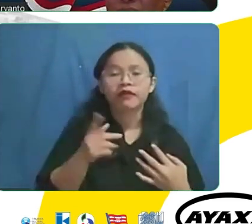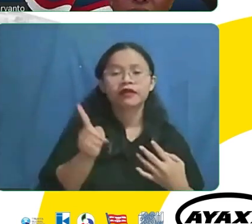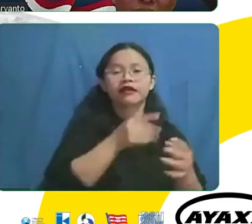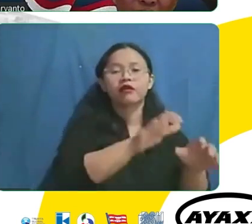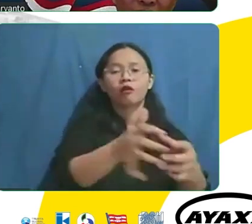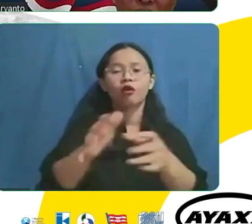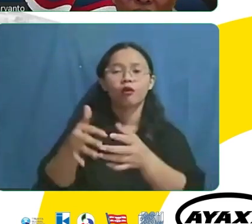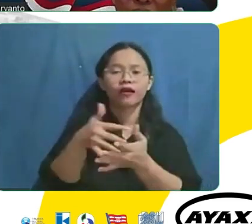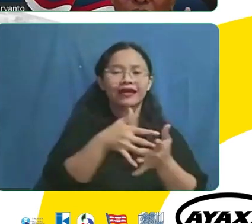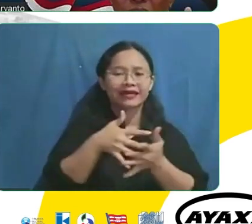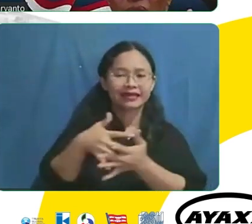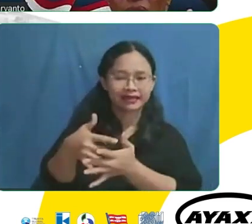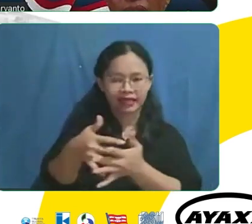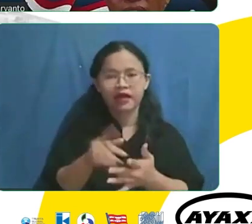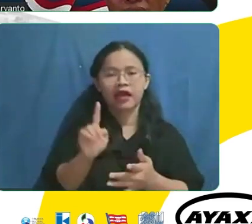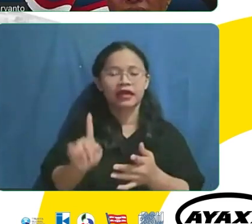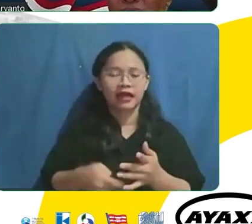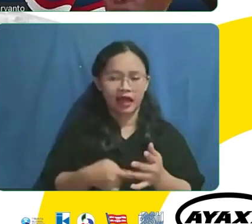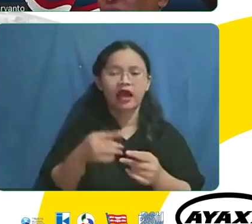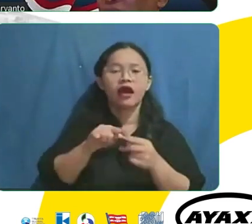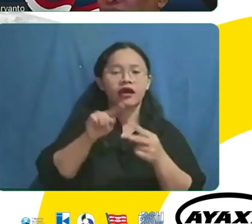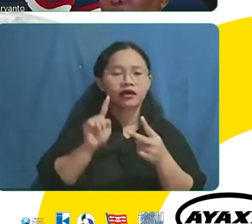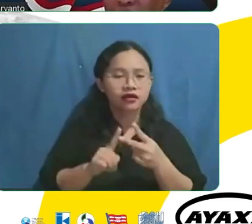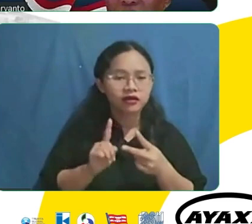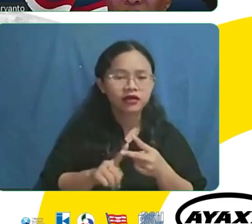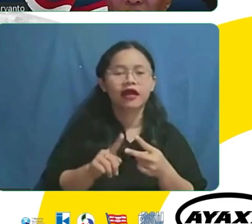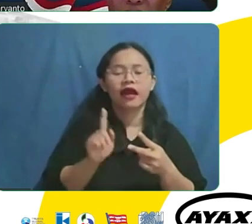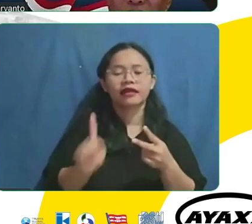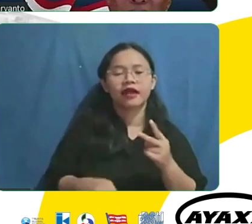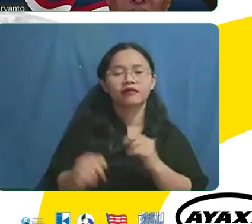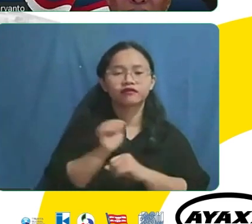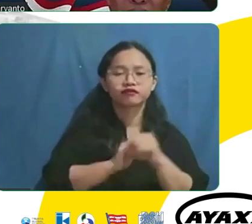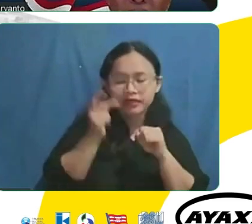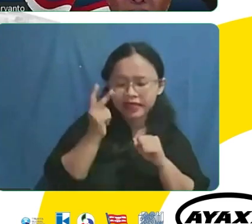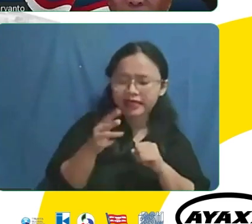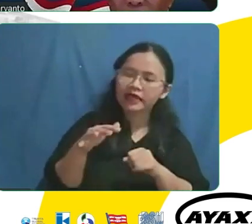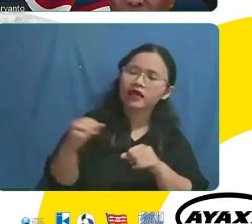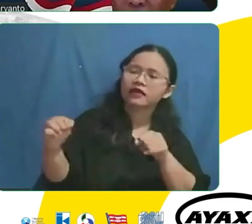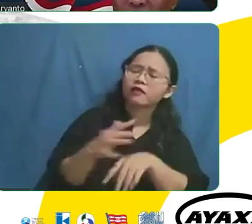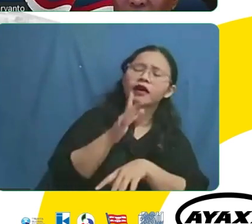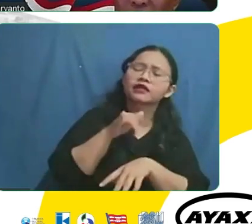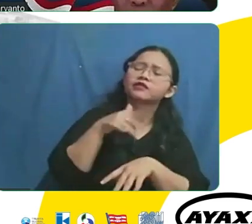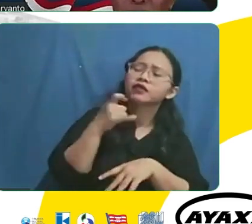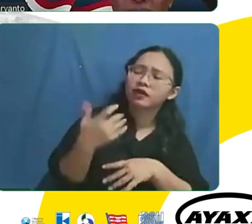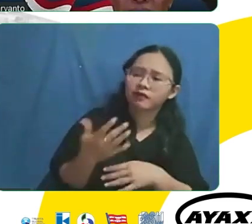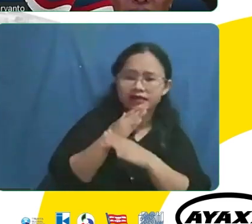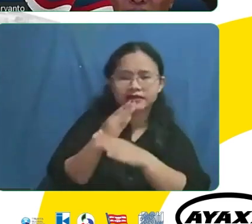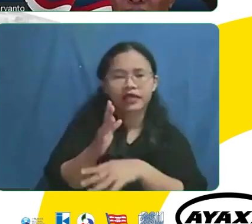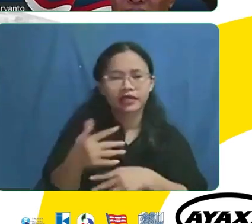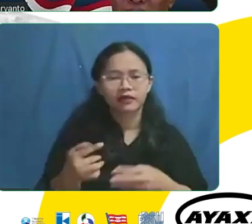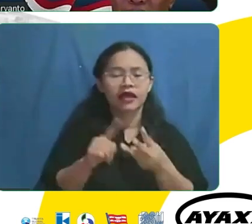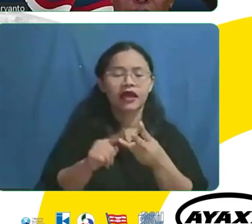may also look at this carefully if we would like to adopt as well as